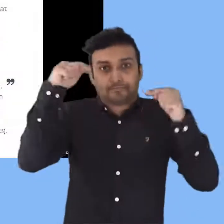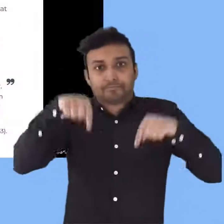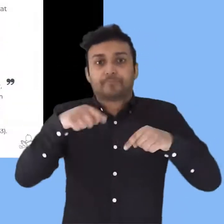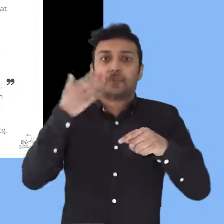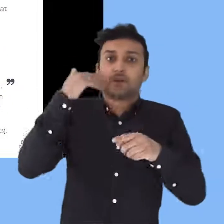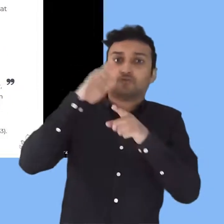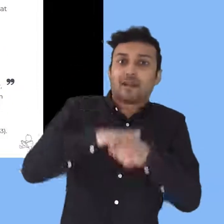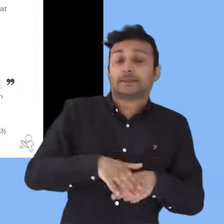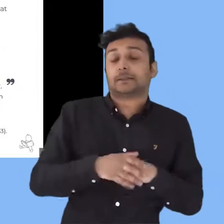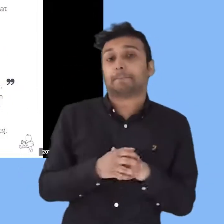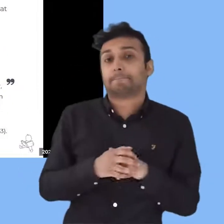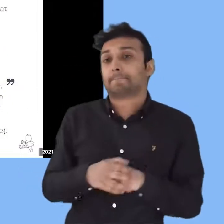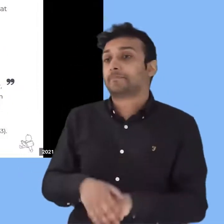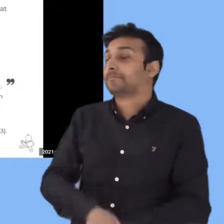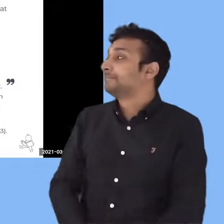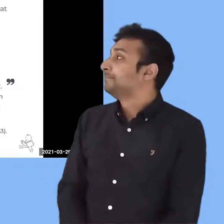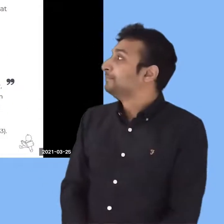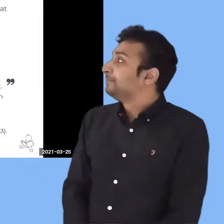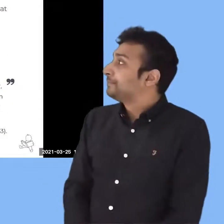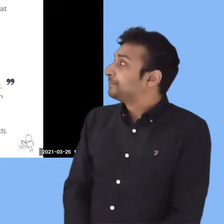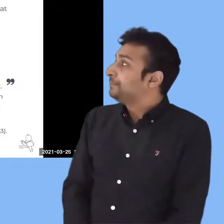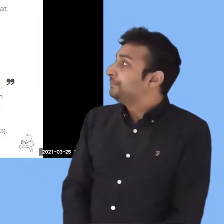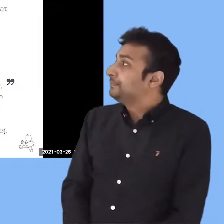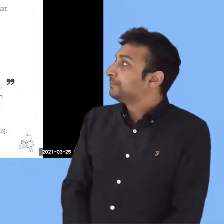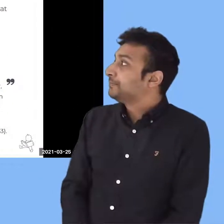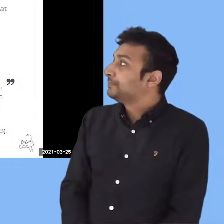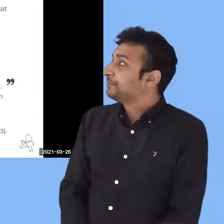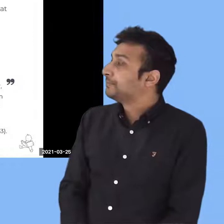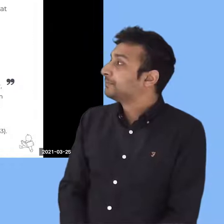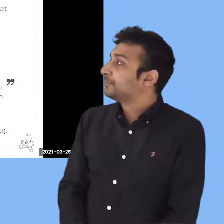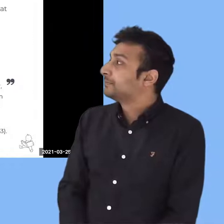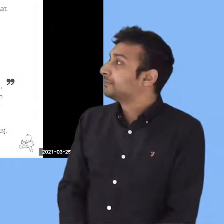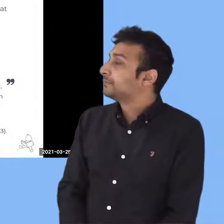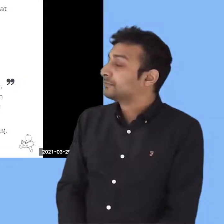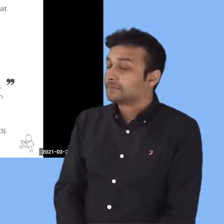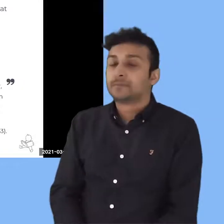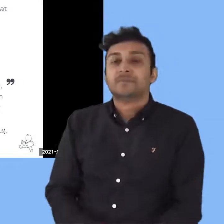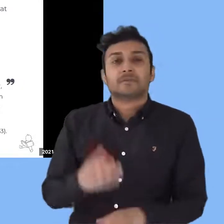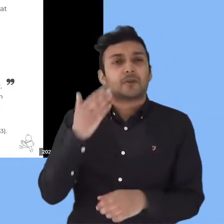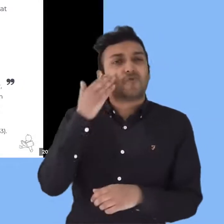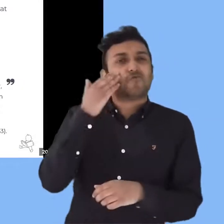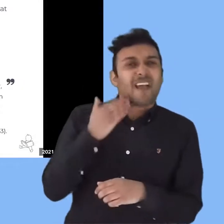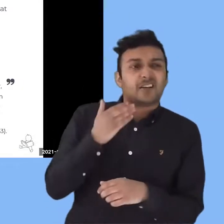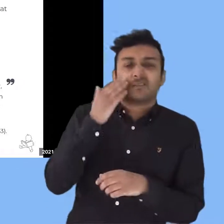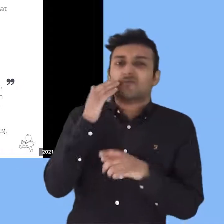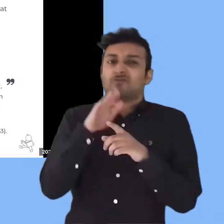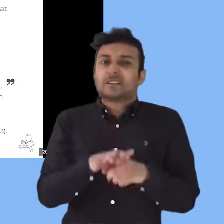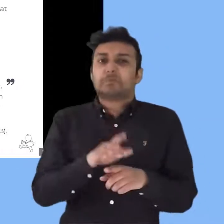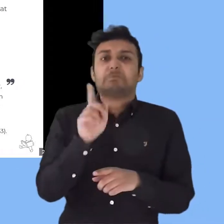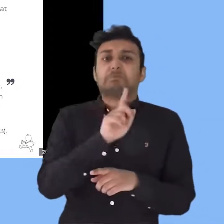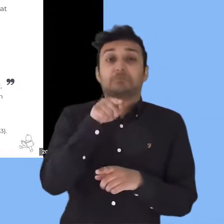So what is race and what is racism? Well, it's absolutely unreal as a scientific category.